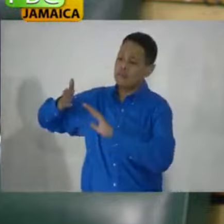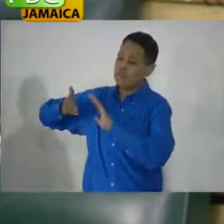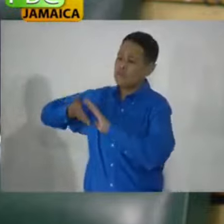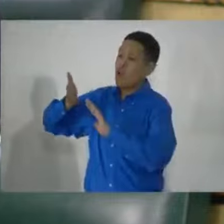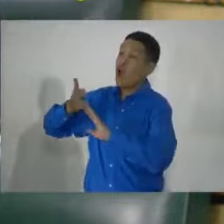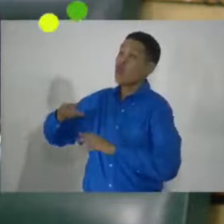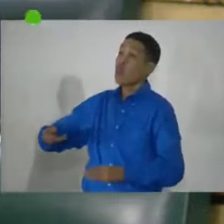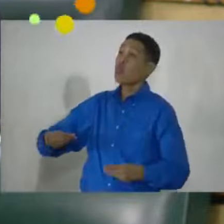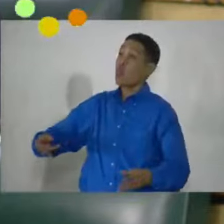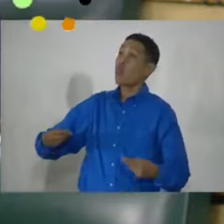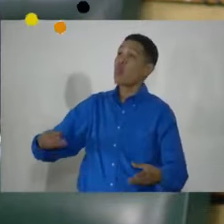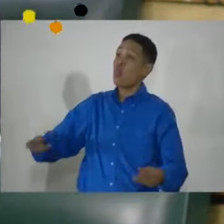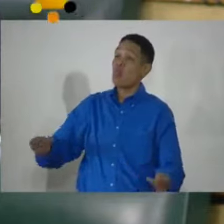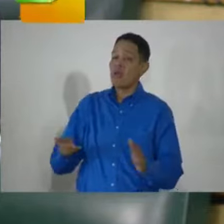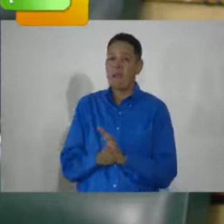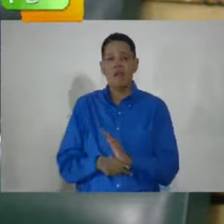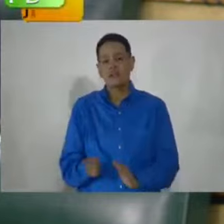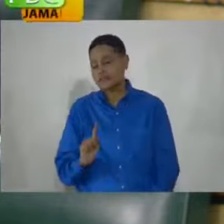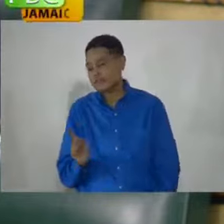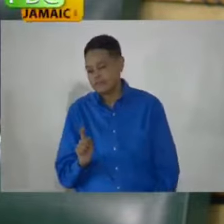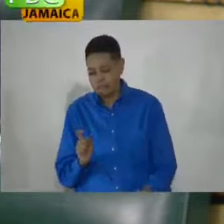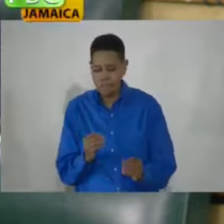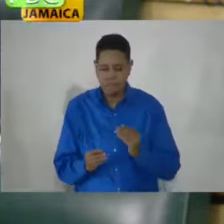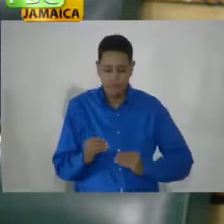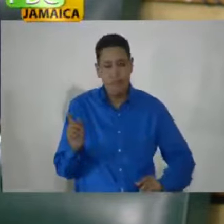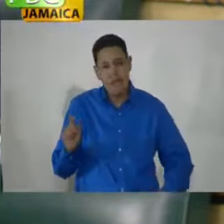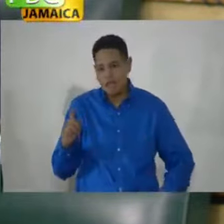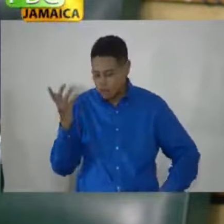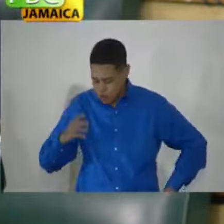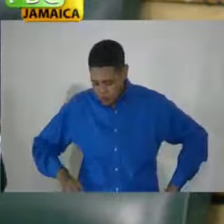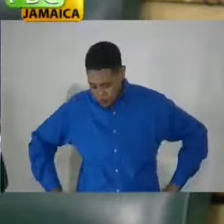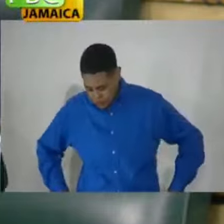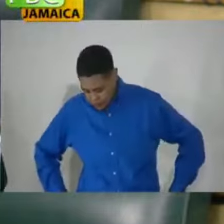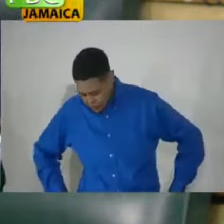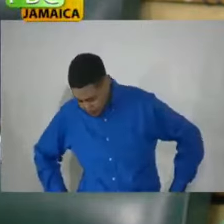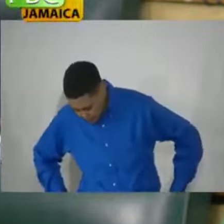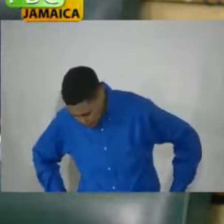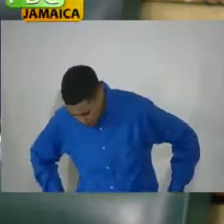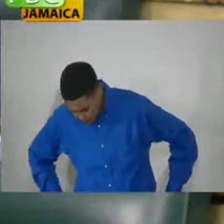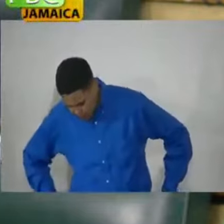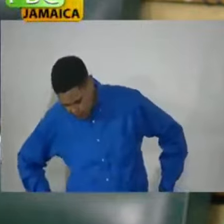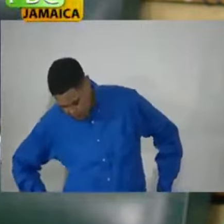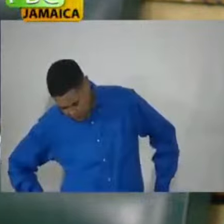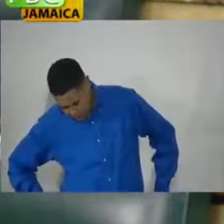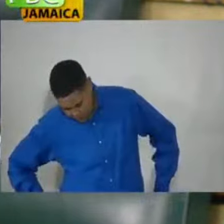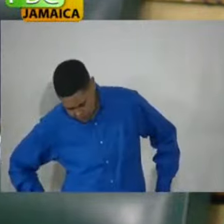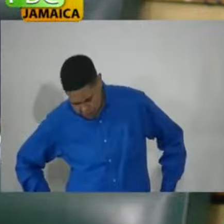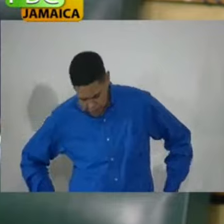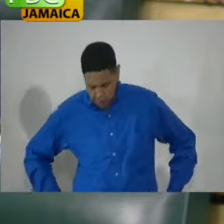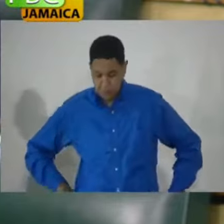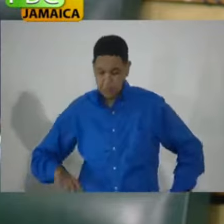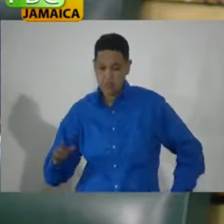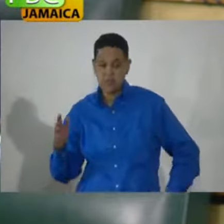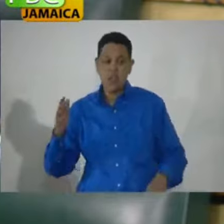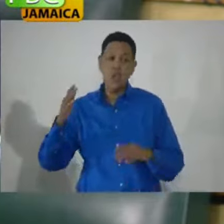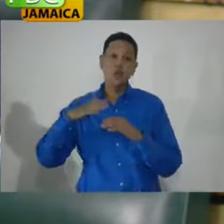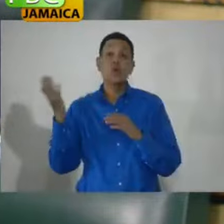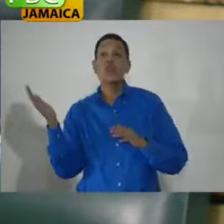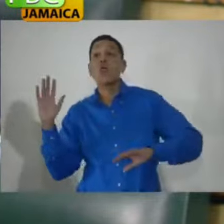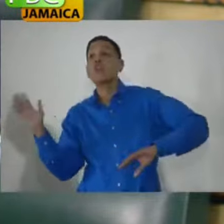policy. and the wanton abandonment